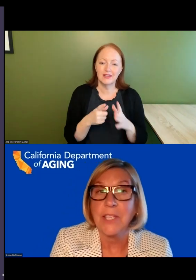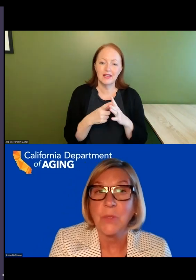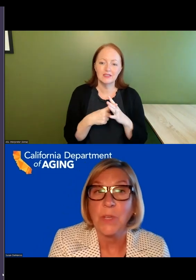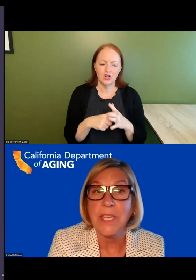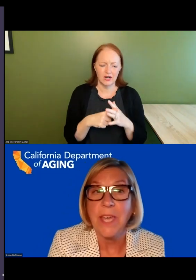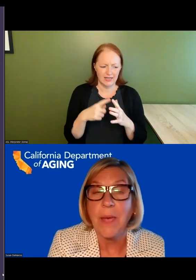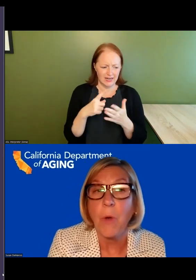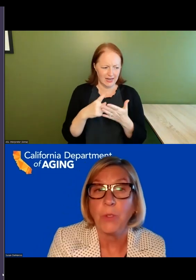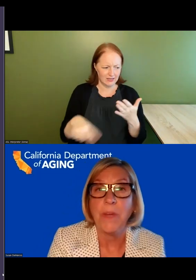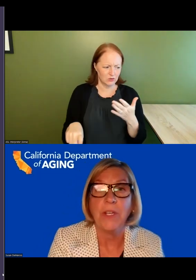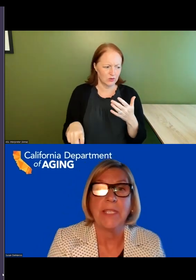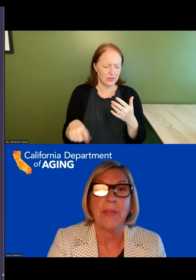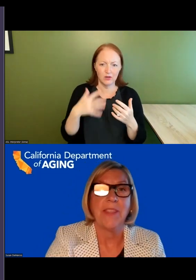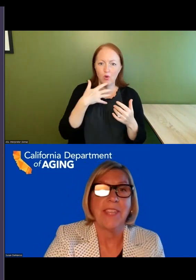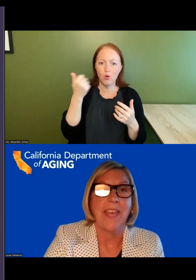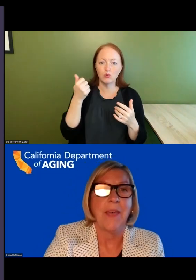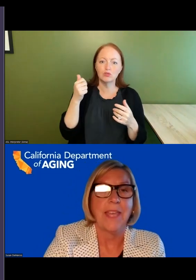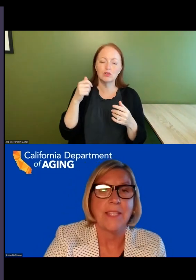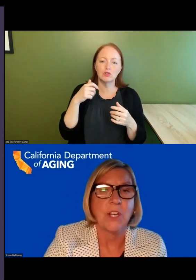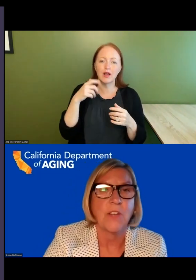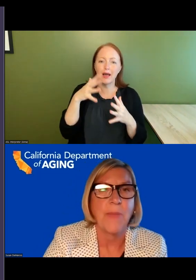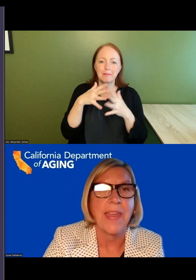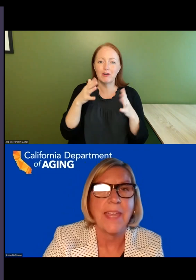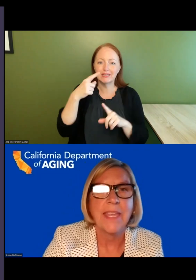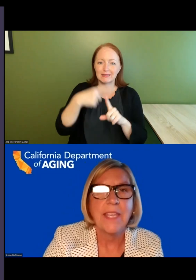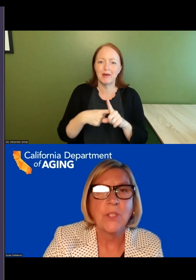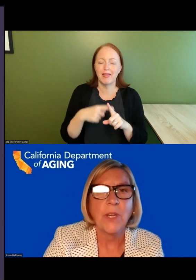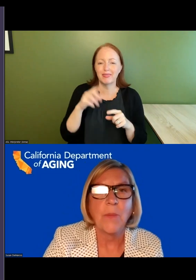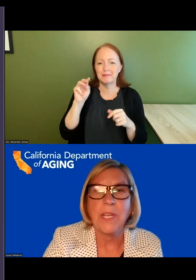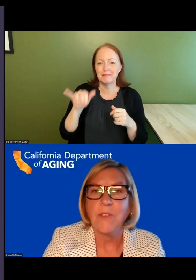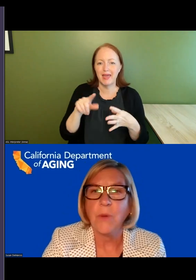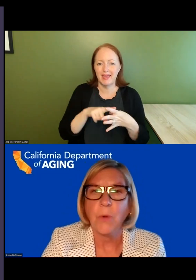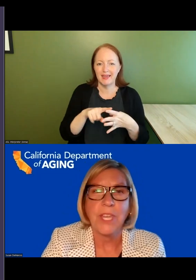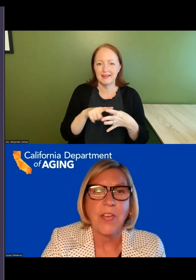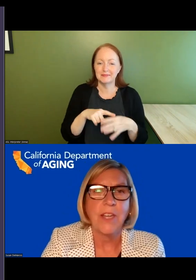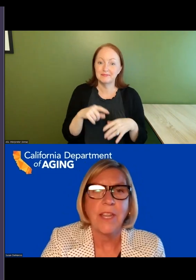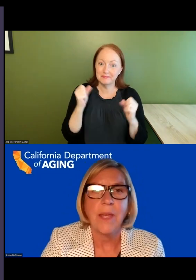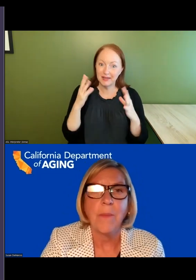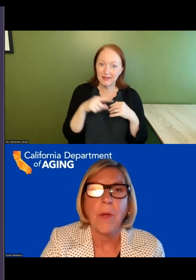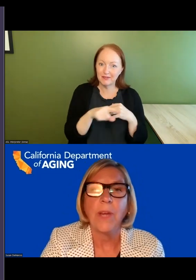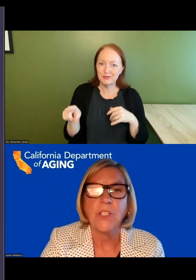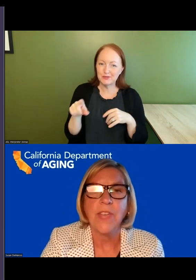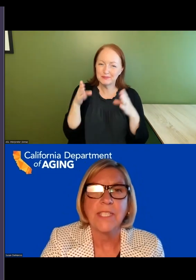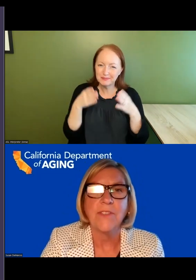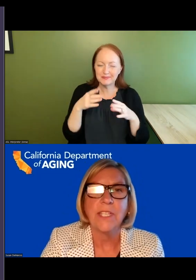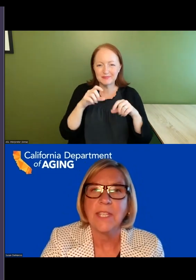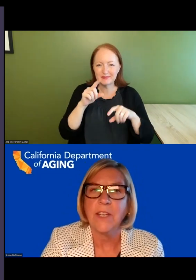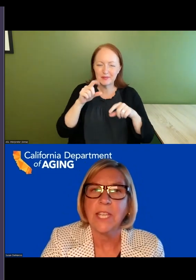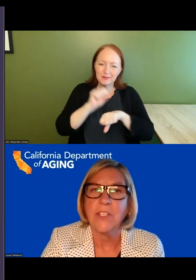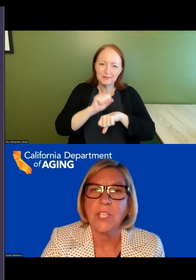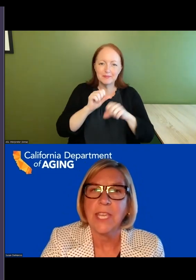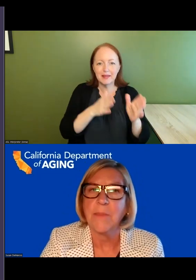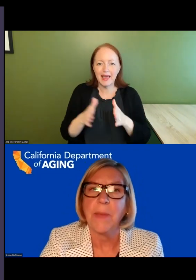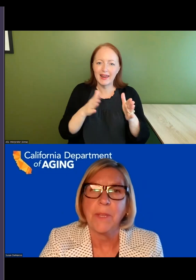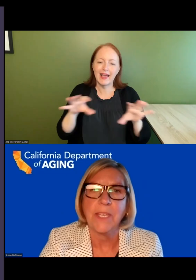starting next week, Older Americans Month at the start of May. So I know many of you are working on a range of activities there